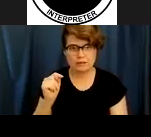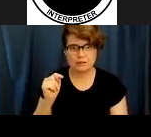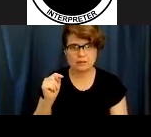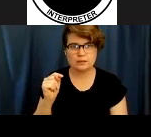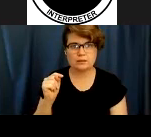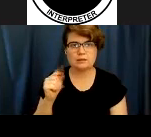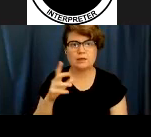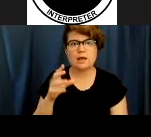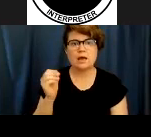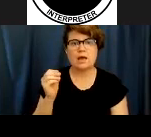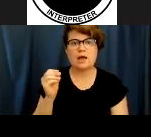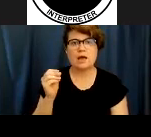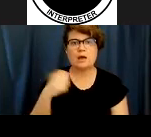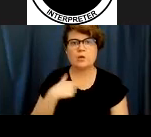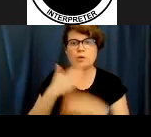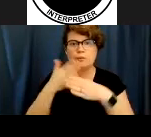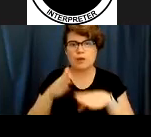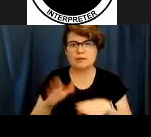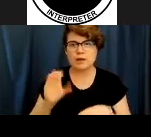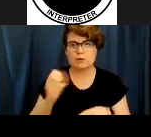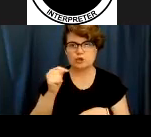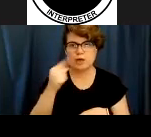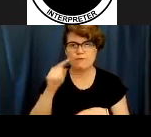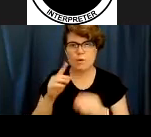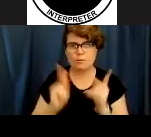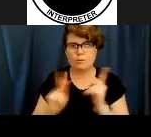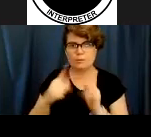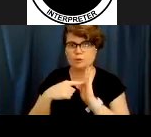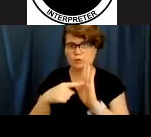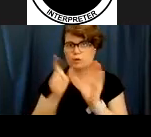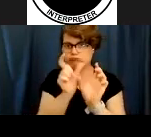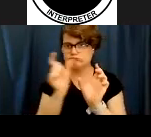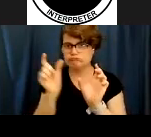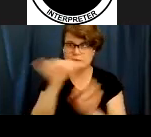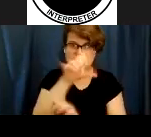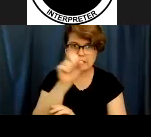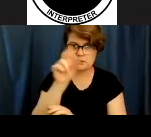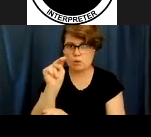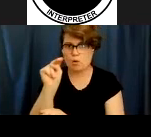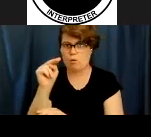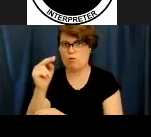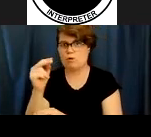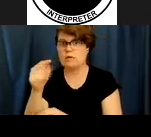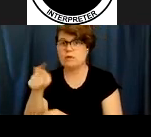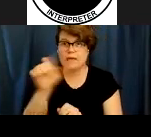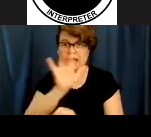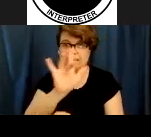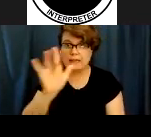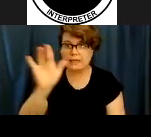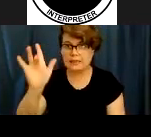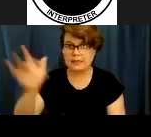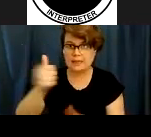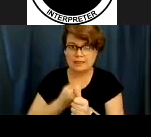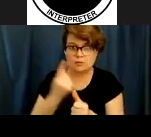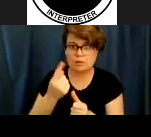And so we kind of break down the chat for folks further. So making sure they understand that they can click everyone when they're sending